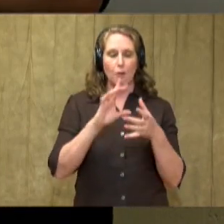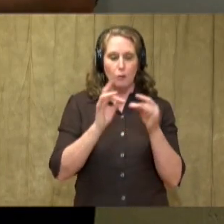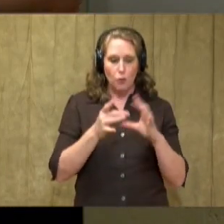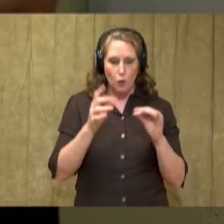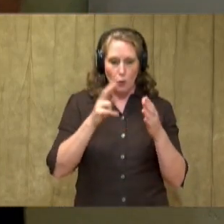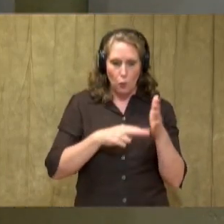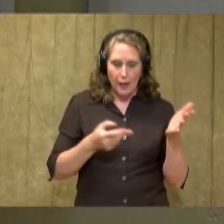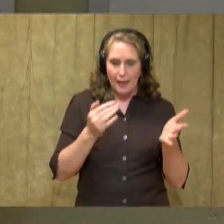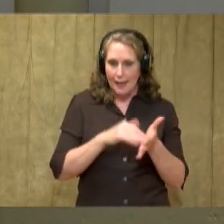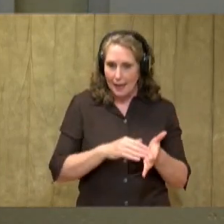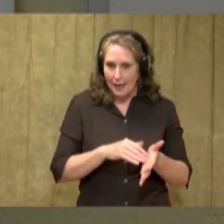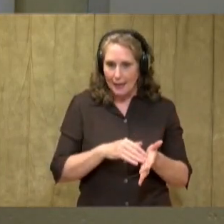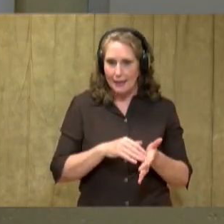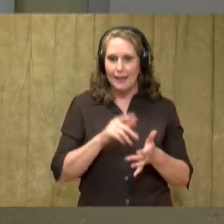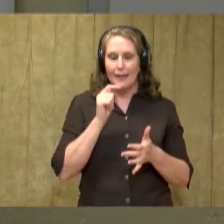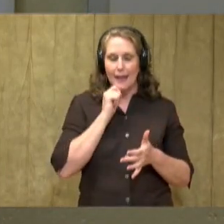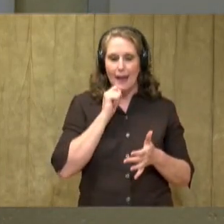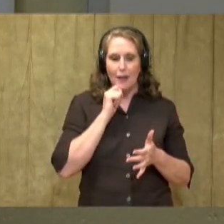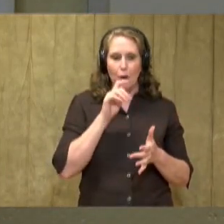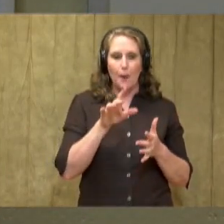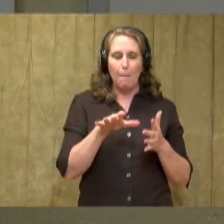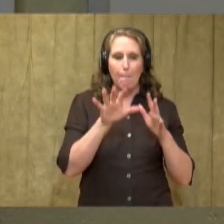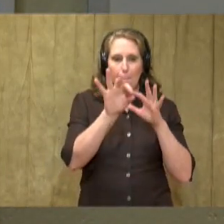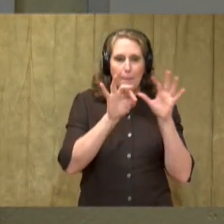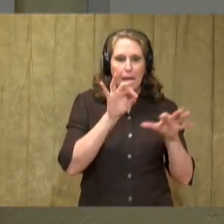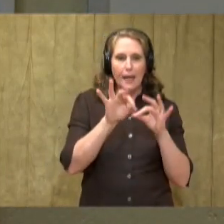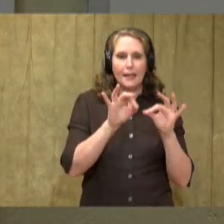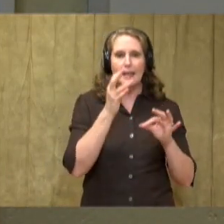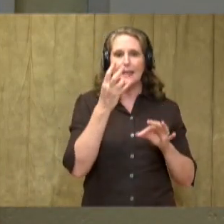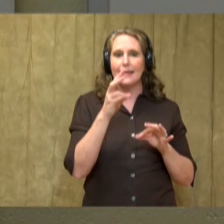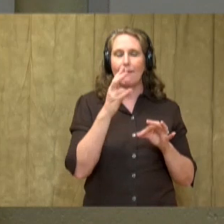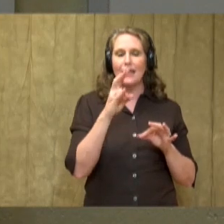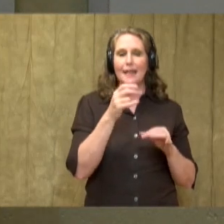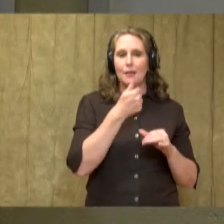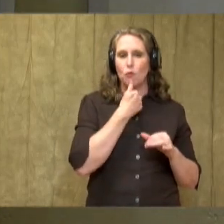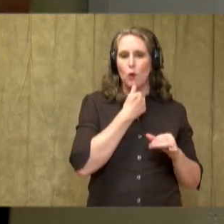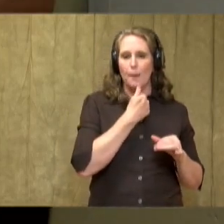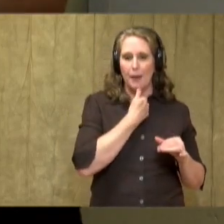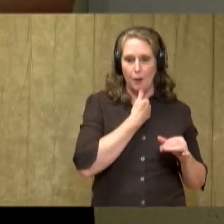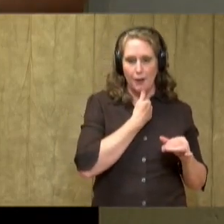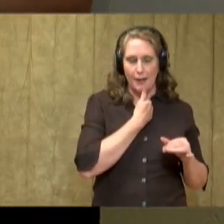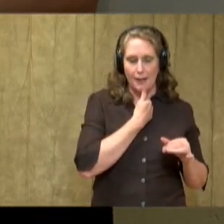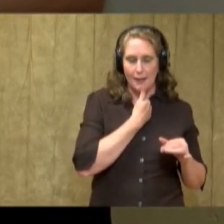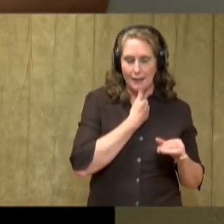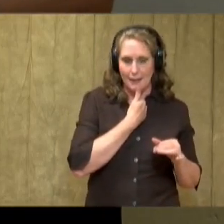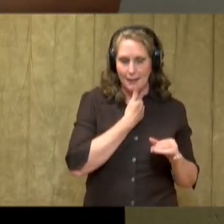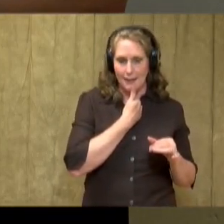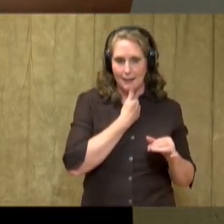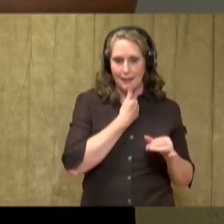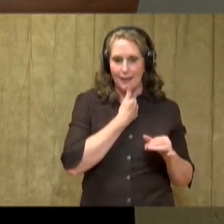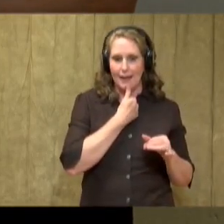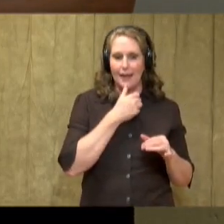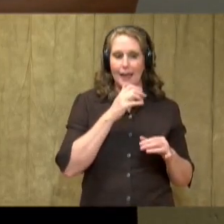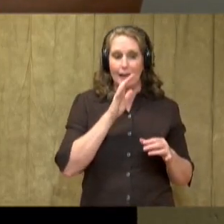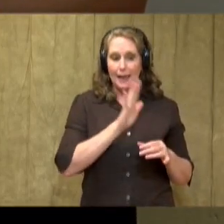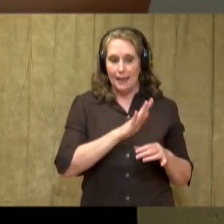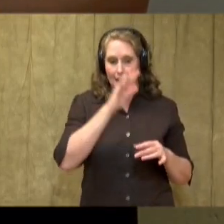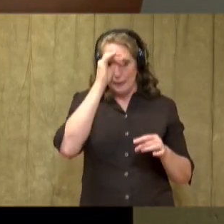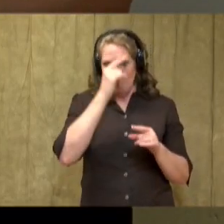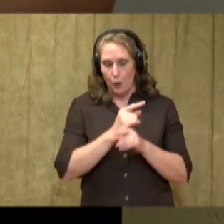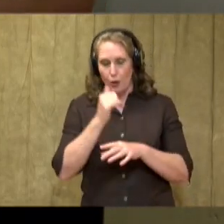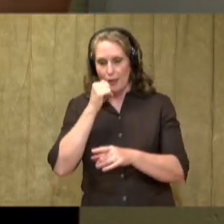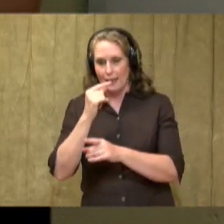Tanner picked 17. So Tanner's going to start with 17 strawberries. His siblings picked